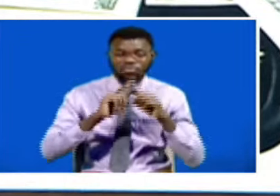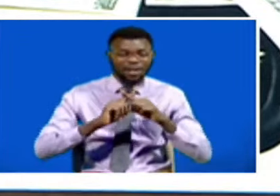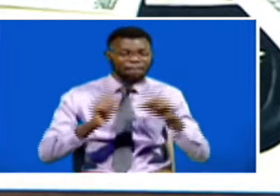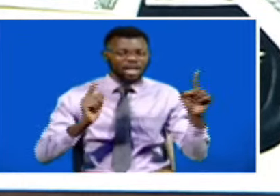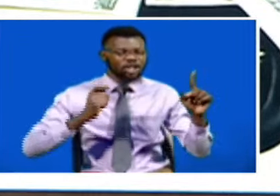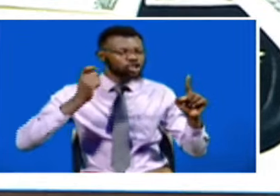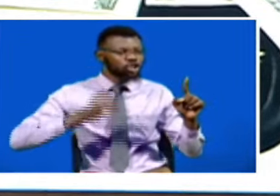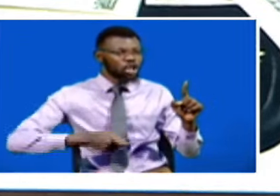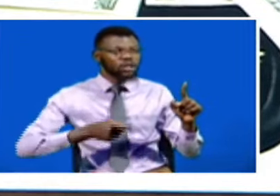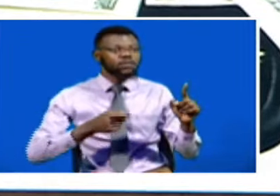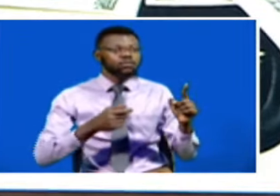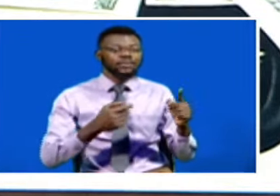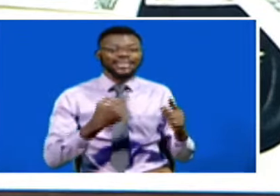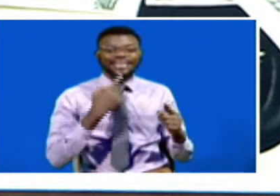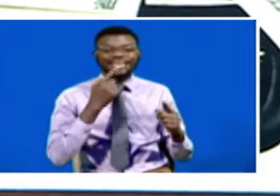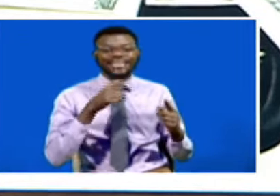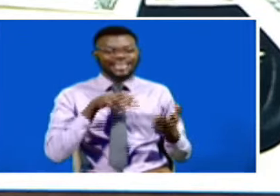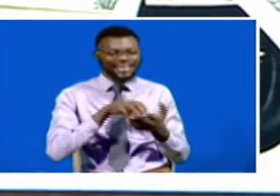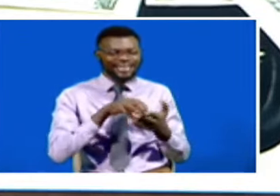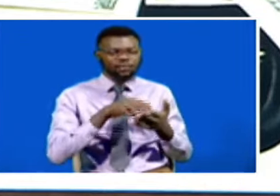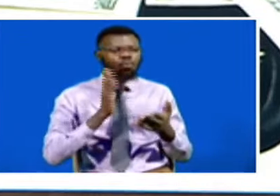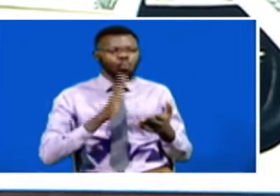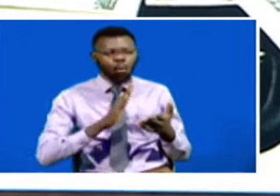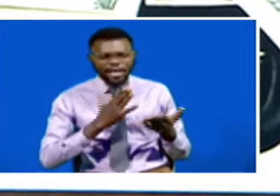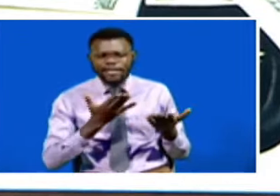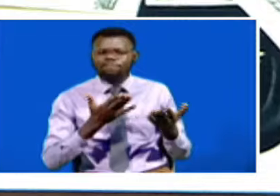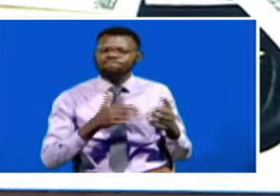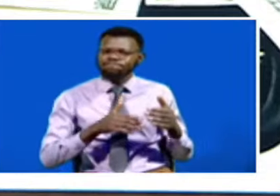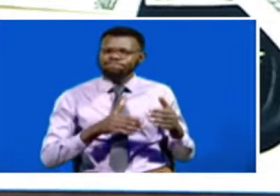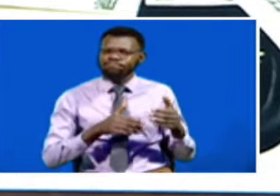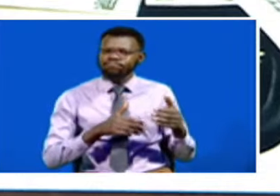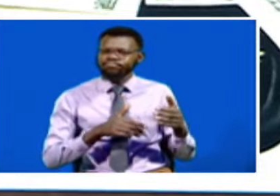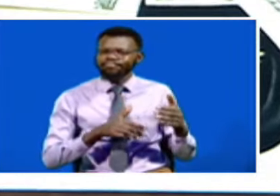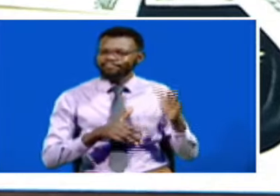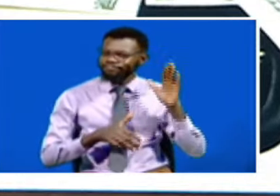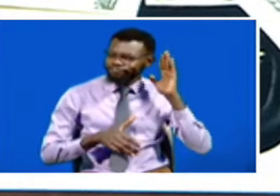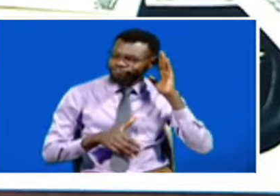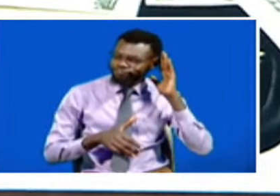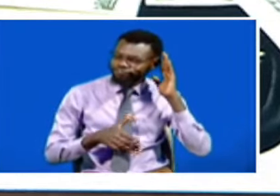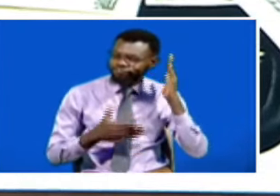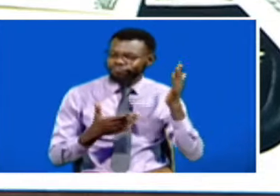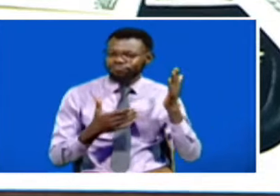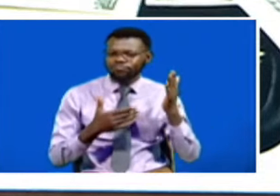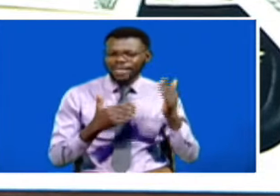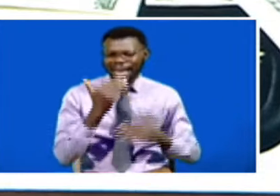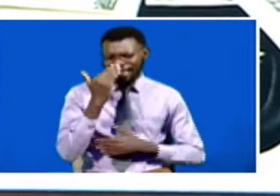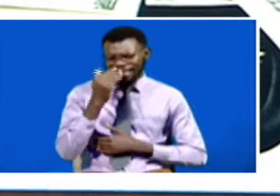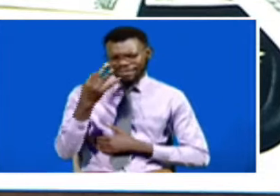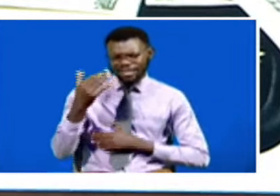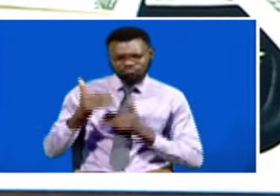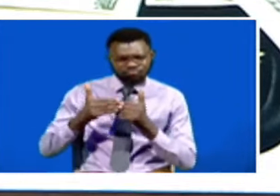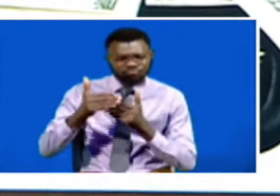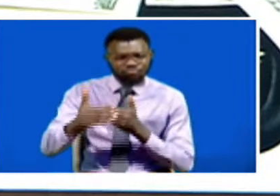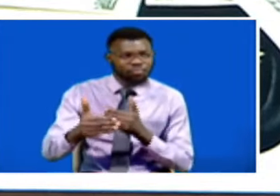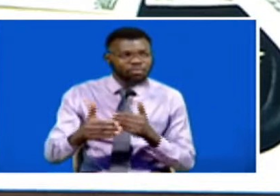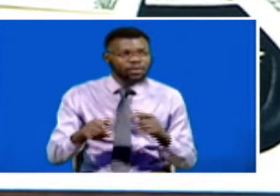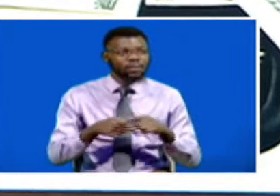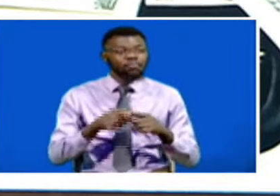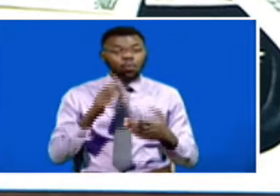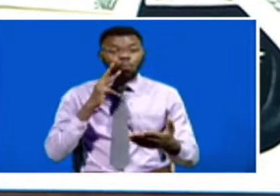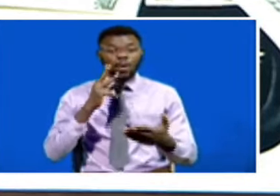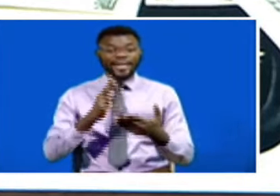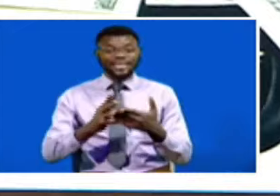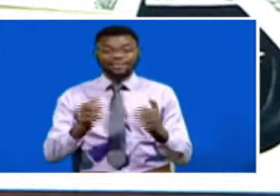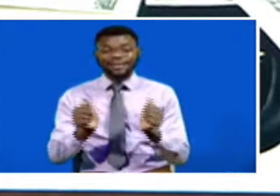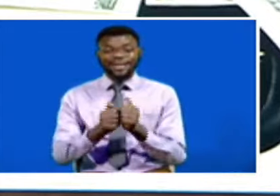hiyo kusikizwa kwa siku tatu. Afisa upelelezi amesema kuwa na mashahidi 16 ambao wako tayari kutoa ushahidi